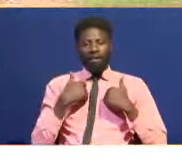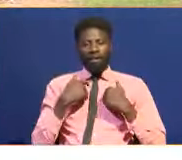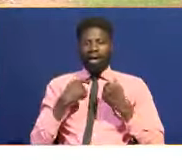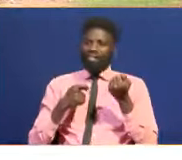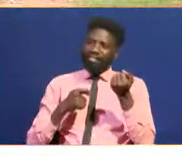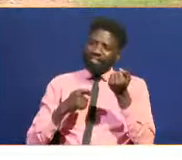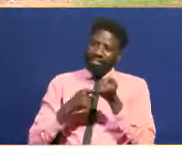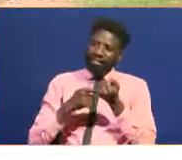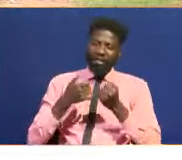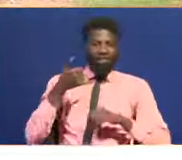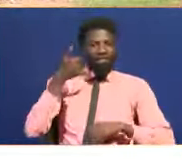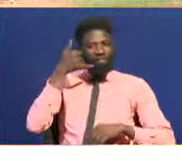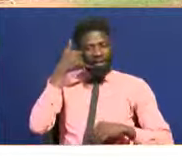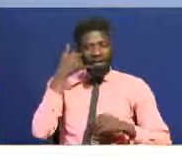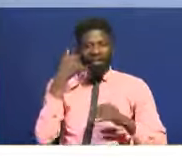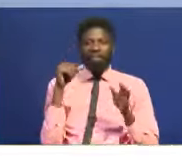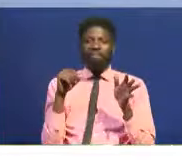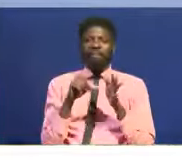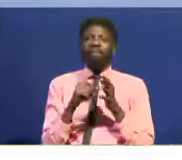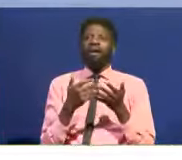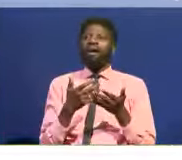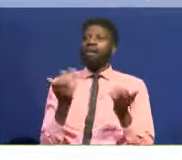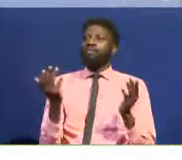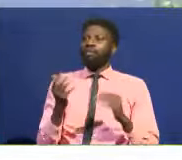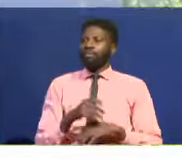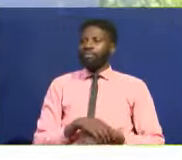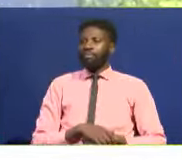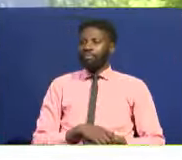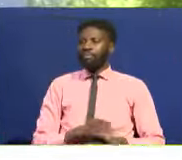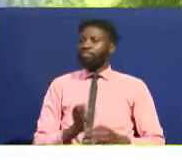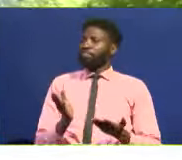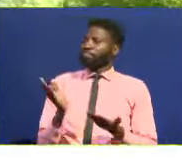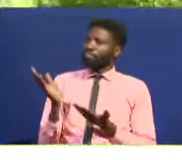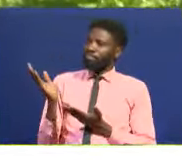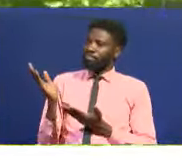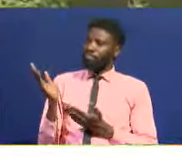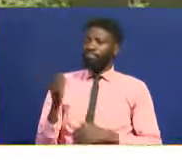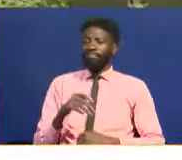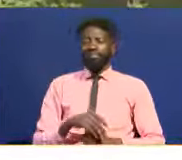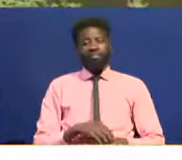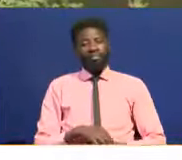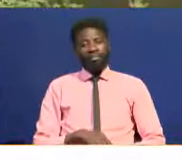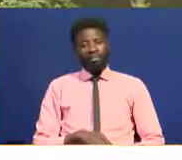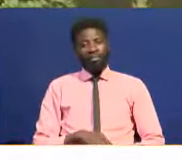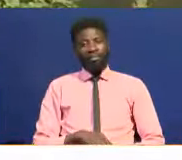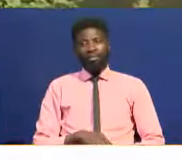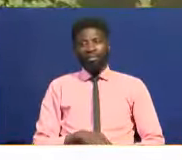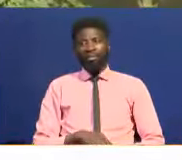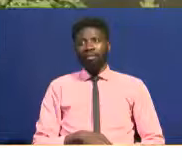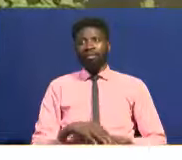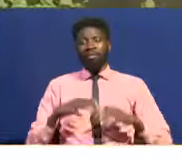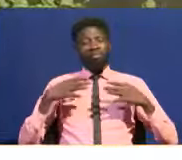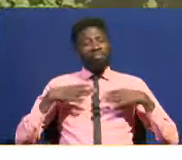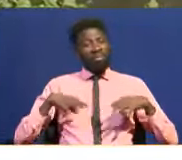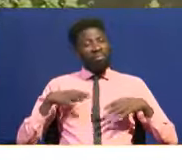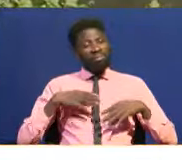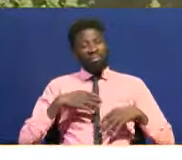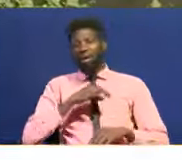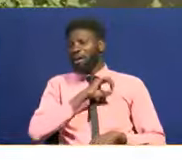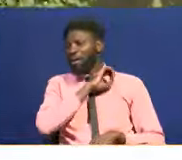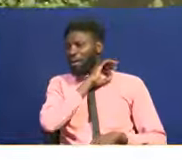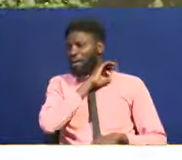charging, kila mahali walikuwa na stress. In Osodo village, kilometers away, residents voiced regrets over the long-term